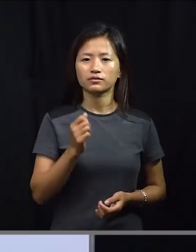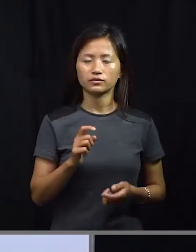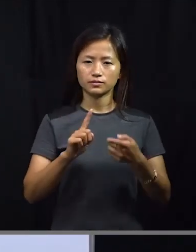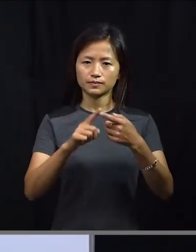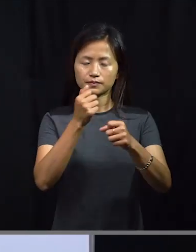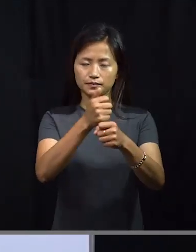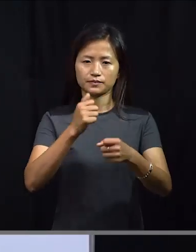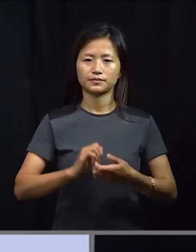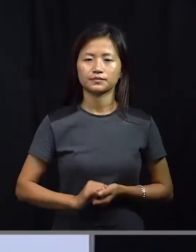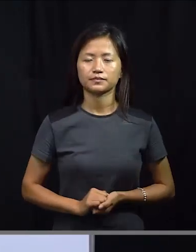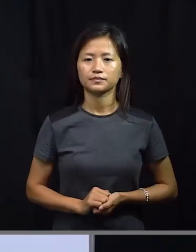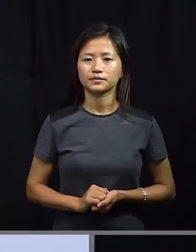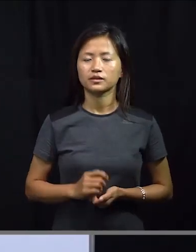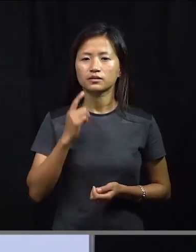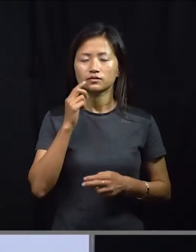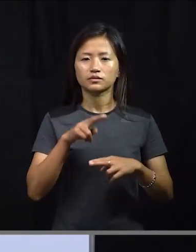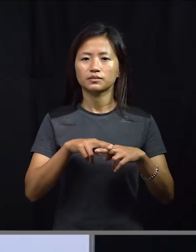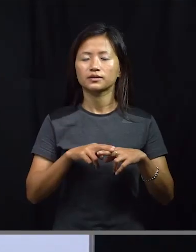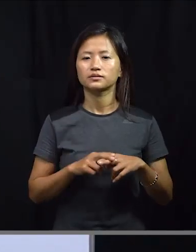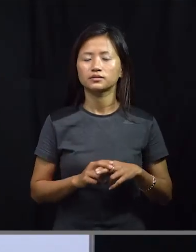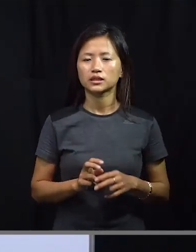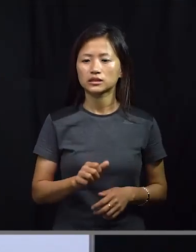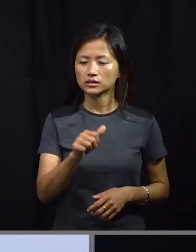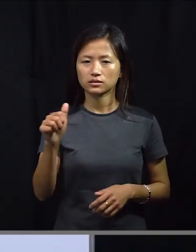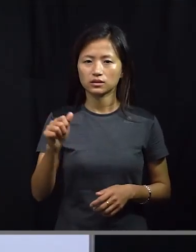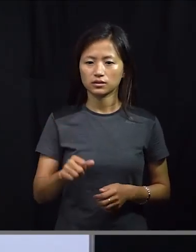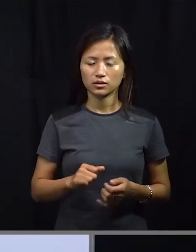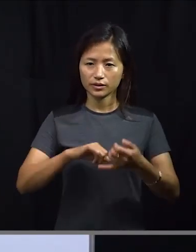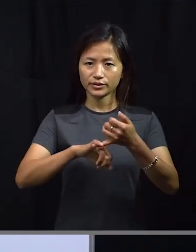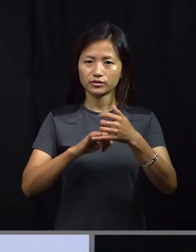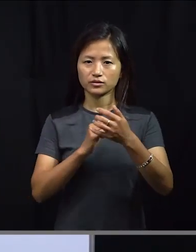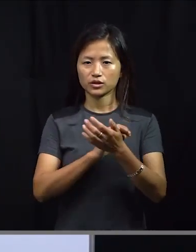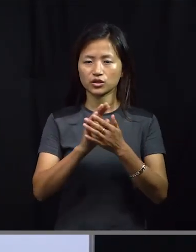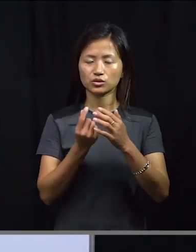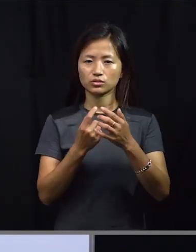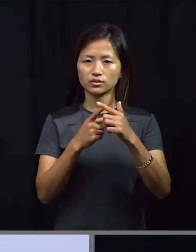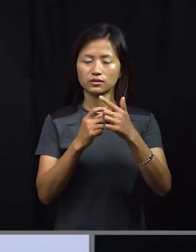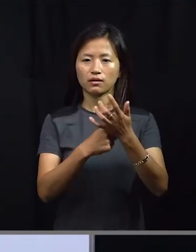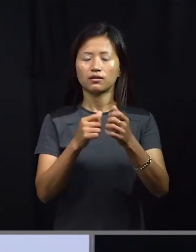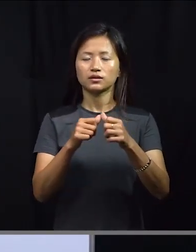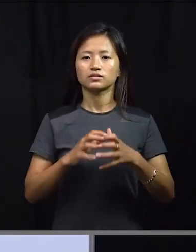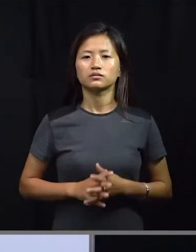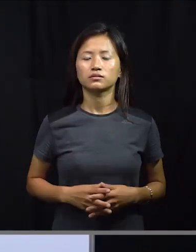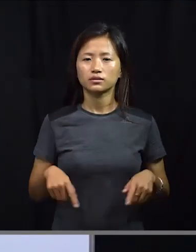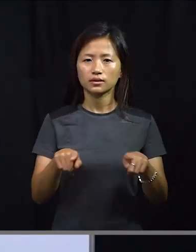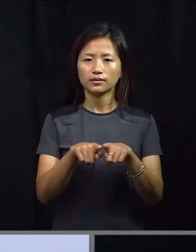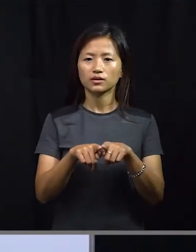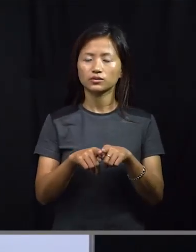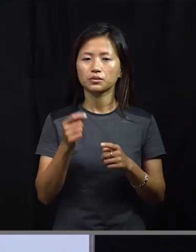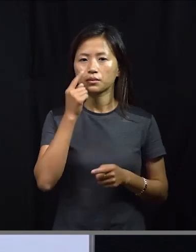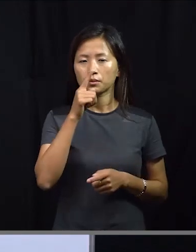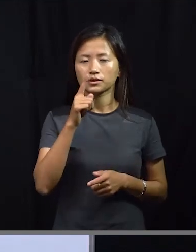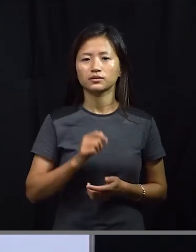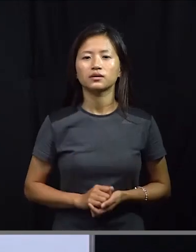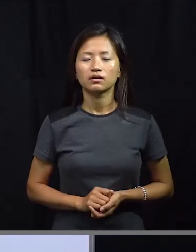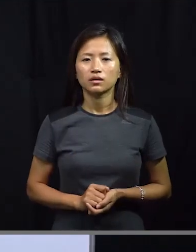example, if the man is a Shudra and the woman